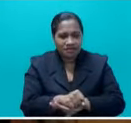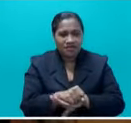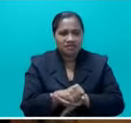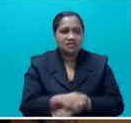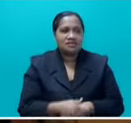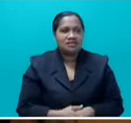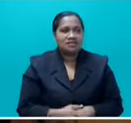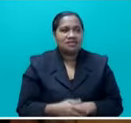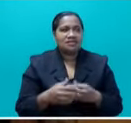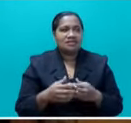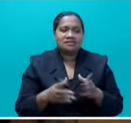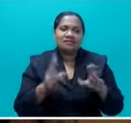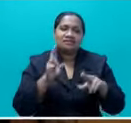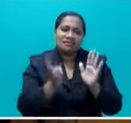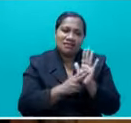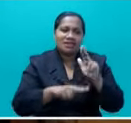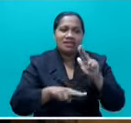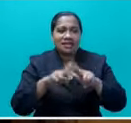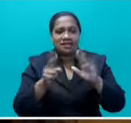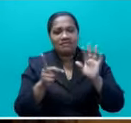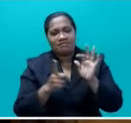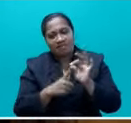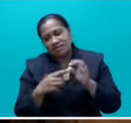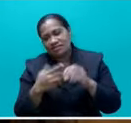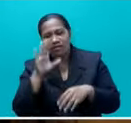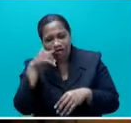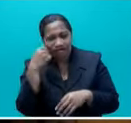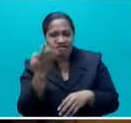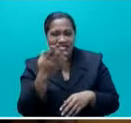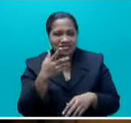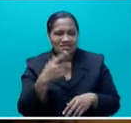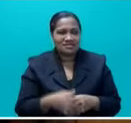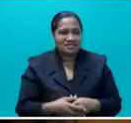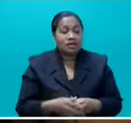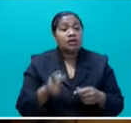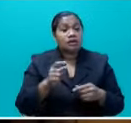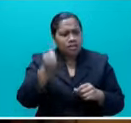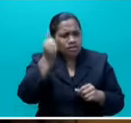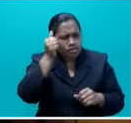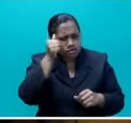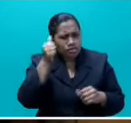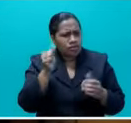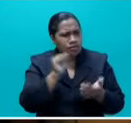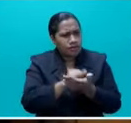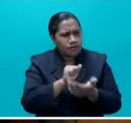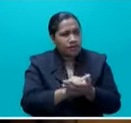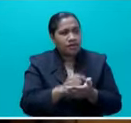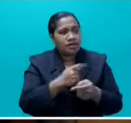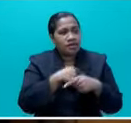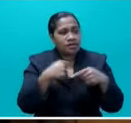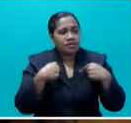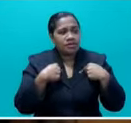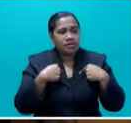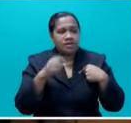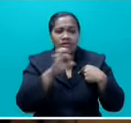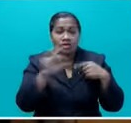knows very well that we have disagreed with Honorable Bolanuda on many